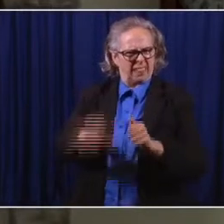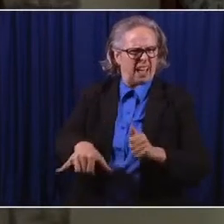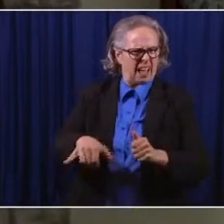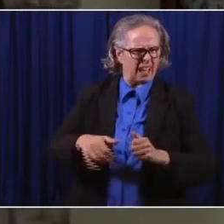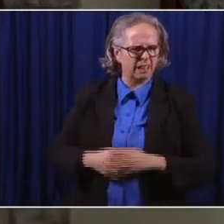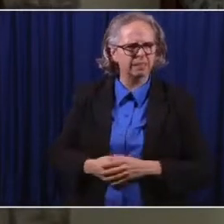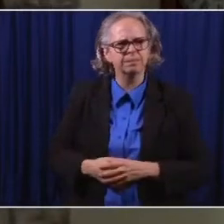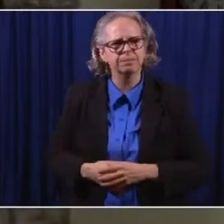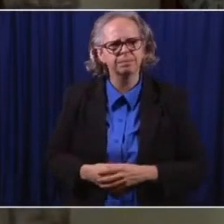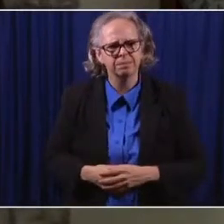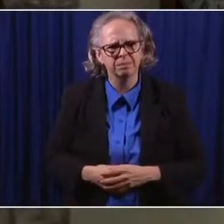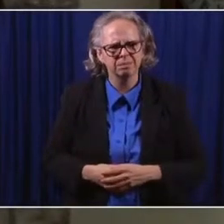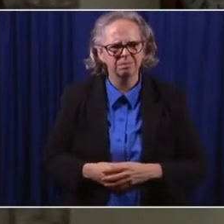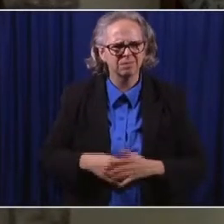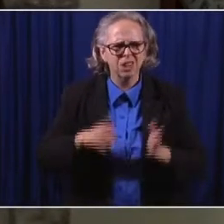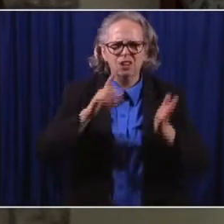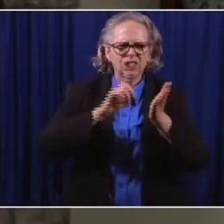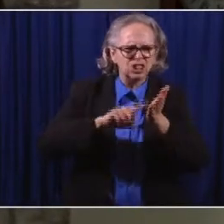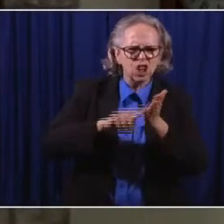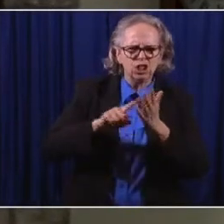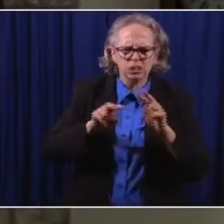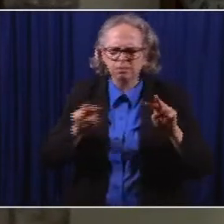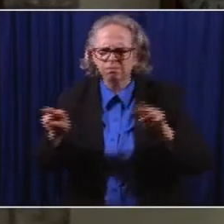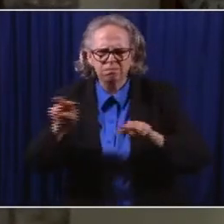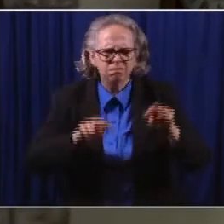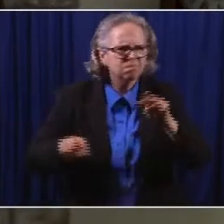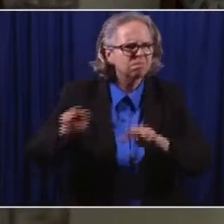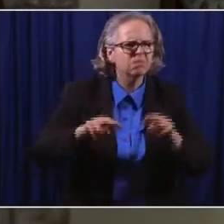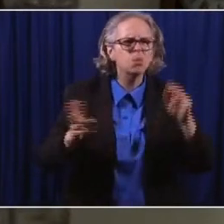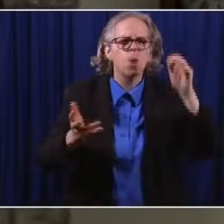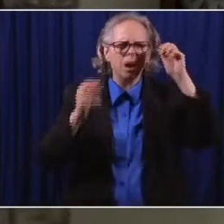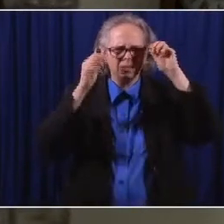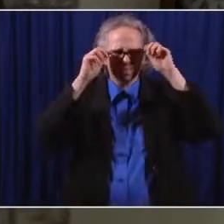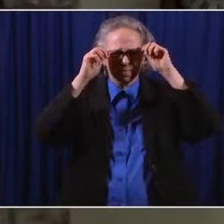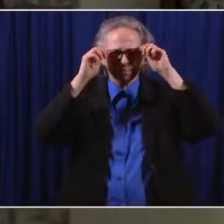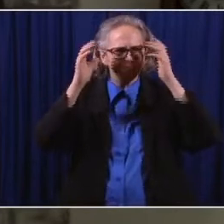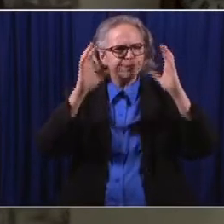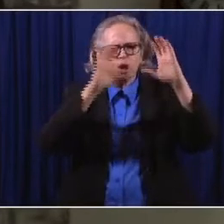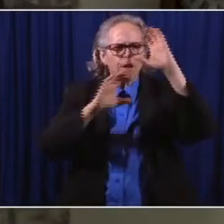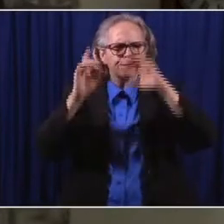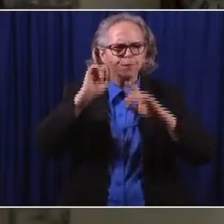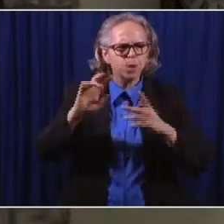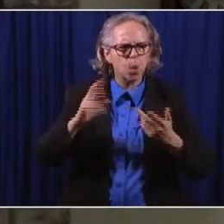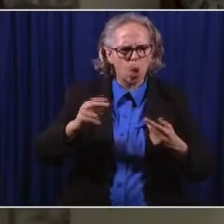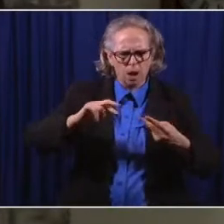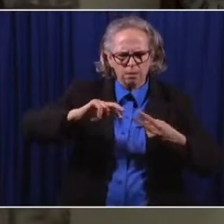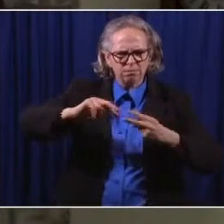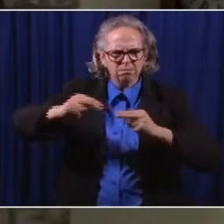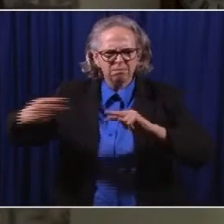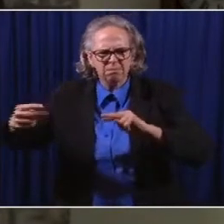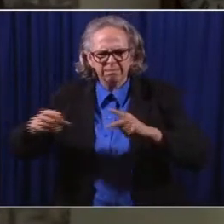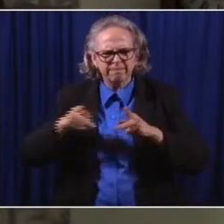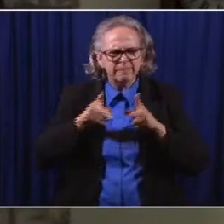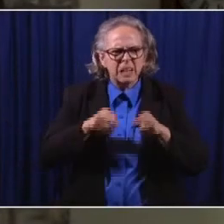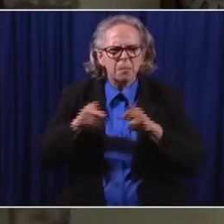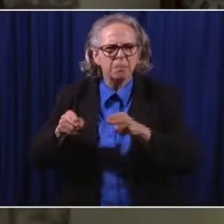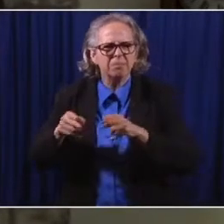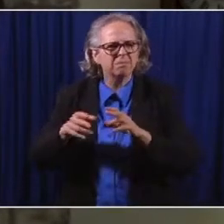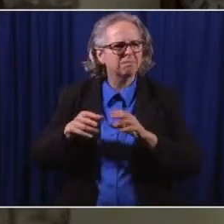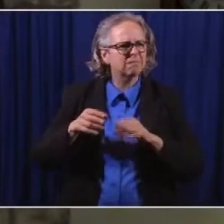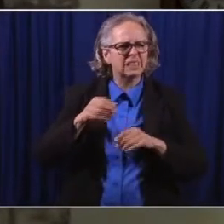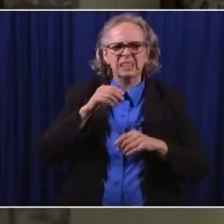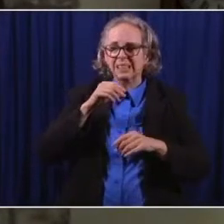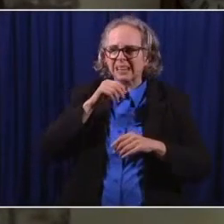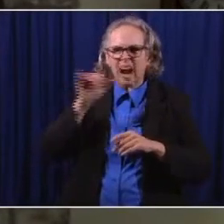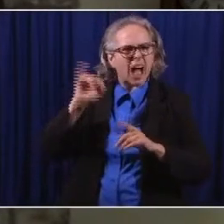Researchers will look for gene copies or fragments of non-infectious RNA. This is from the virus